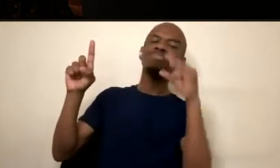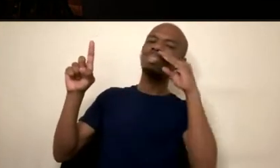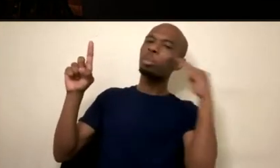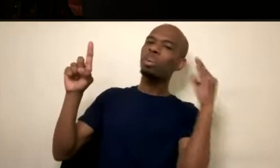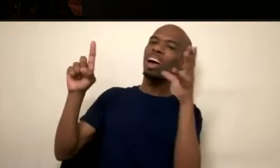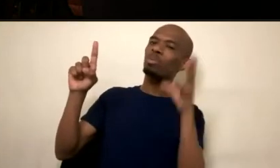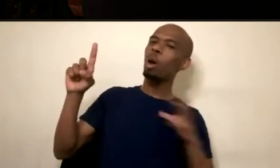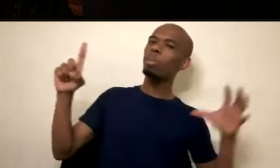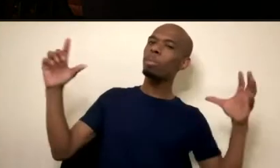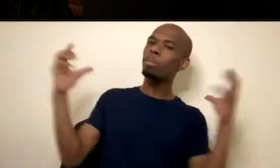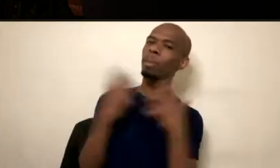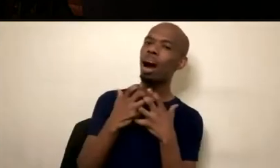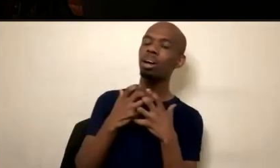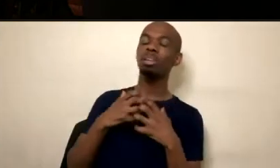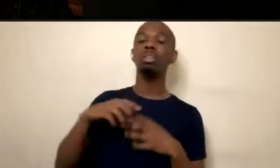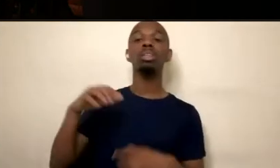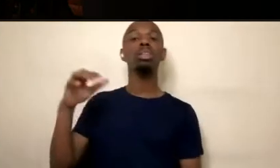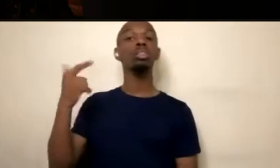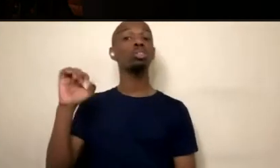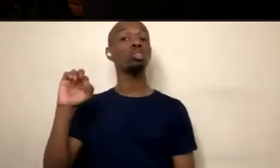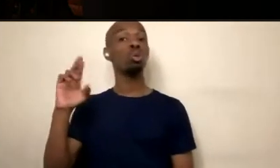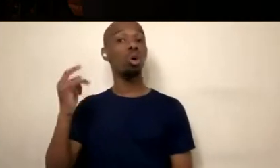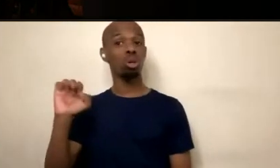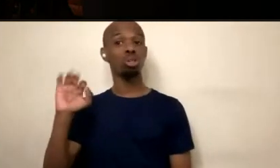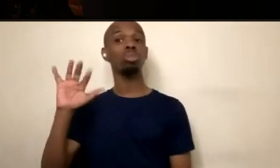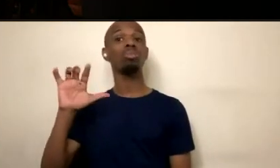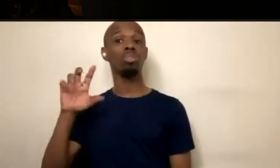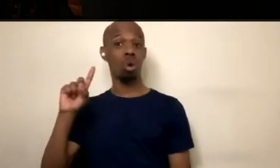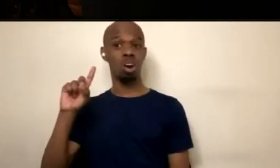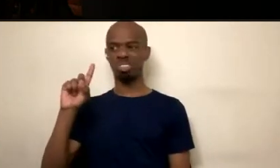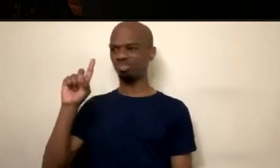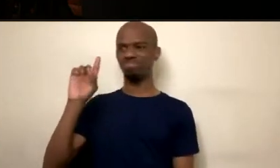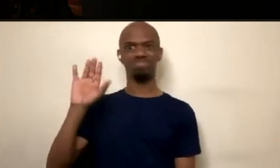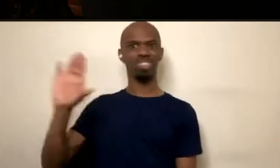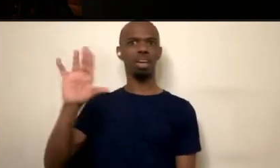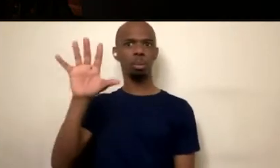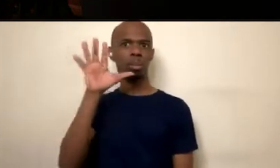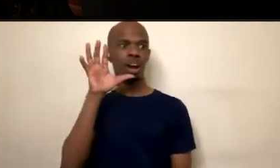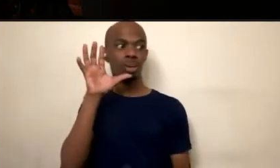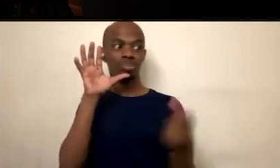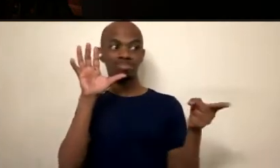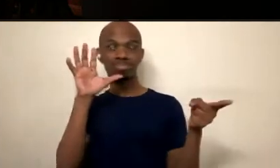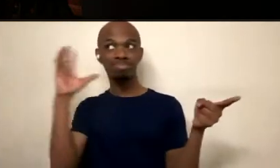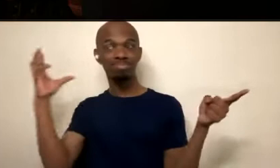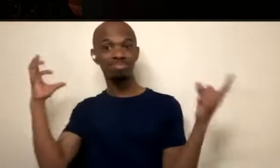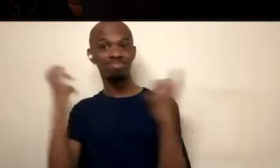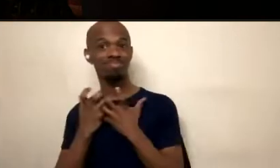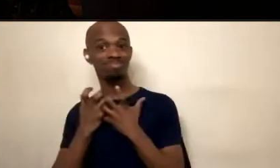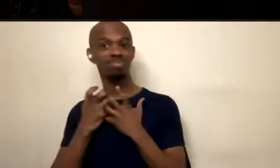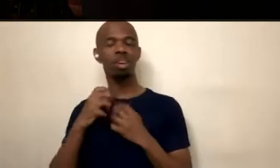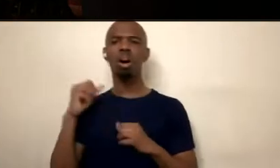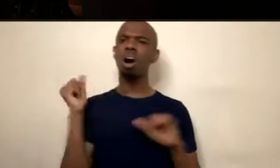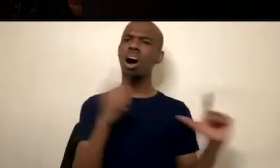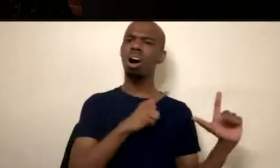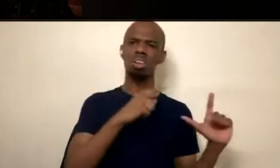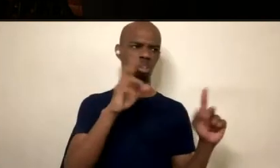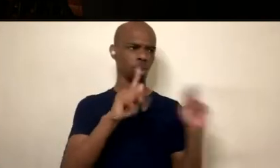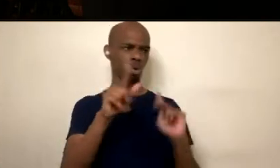about all of the young men that have been gunned down in the streets. And we're all taught that